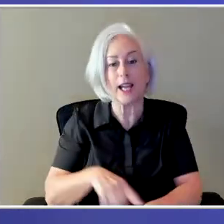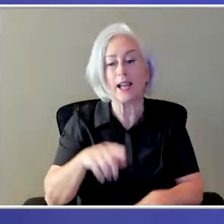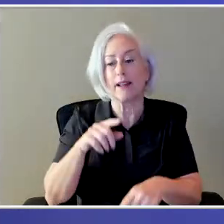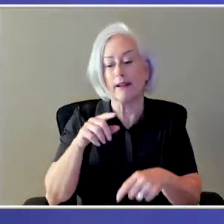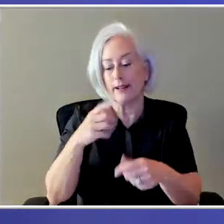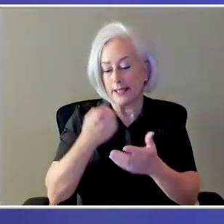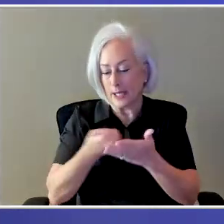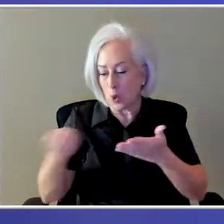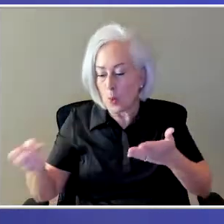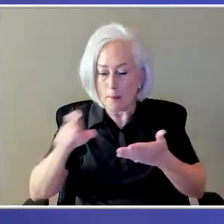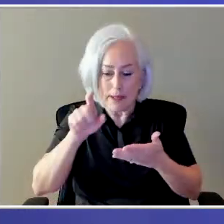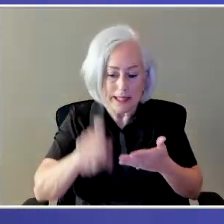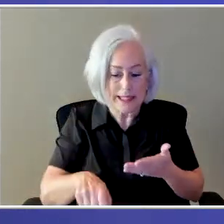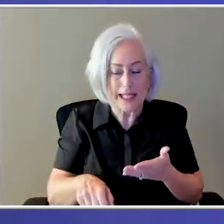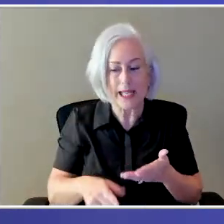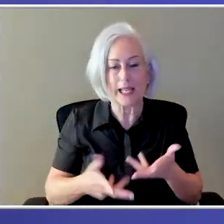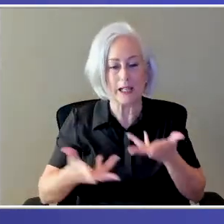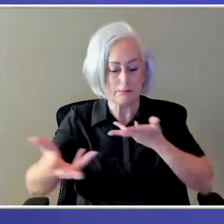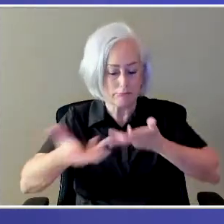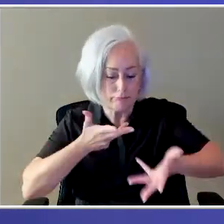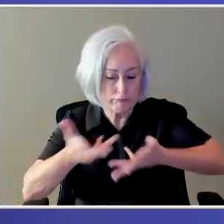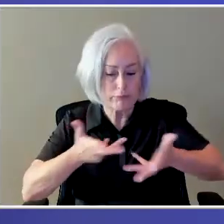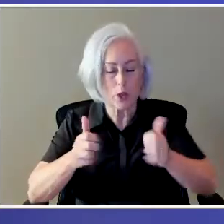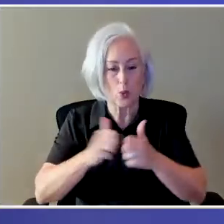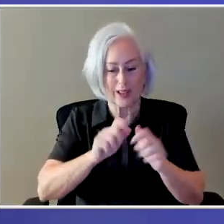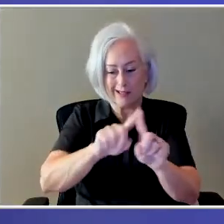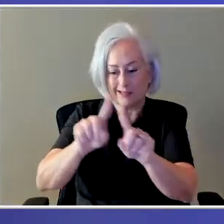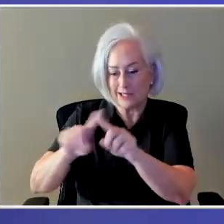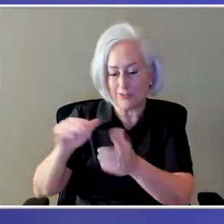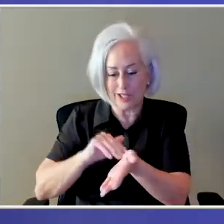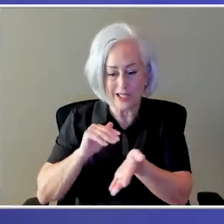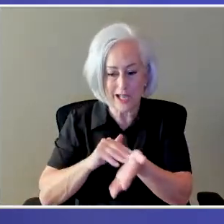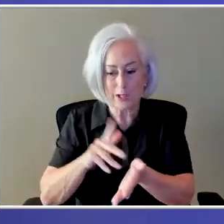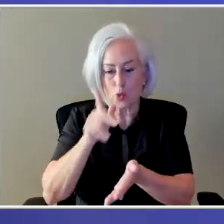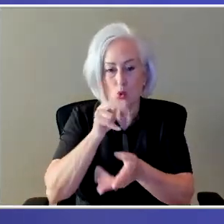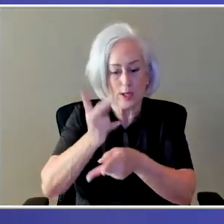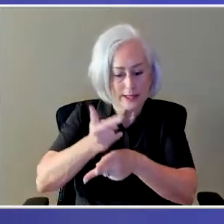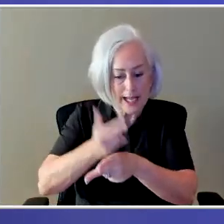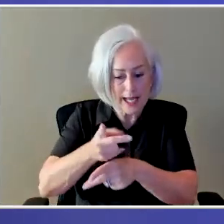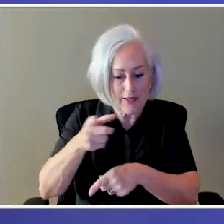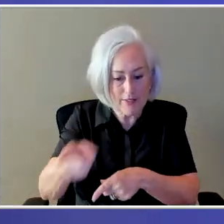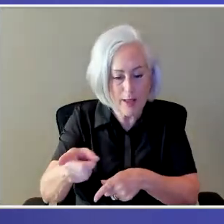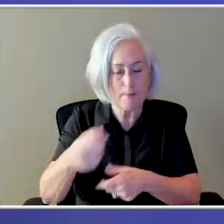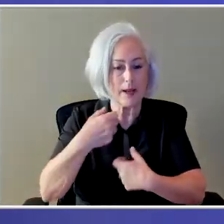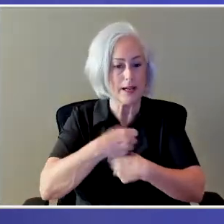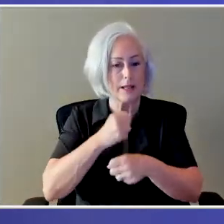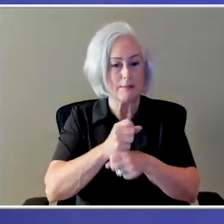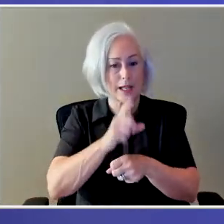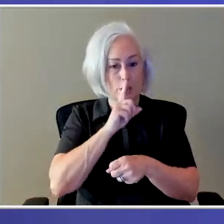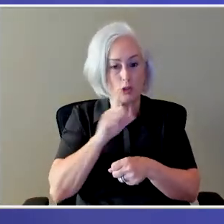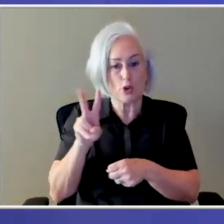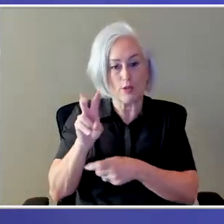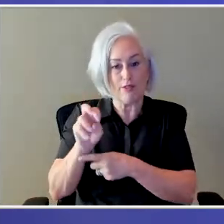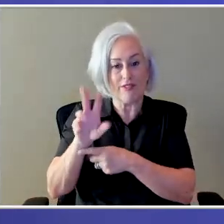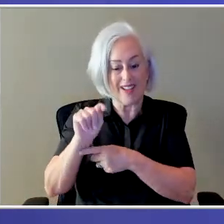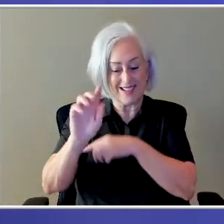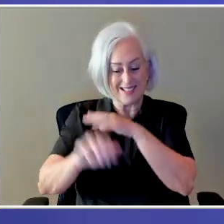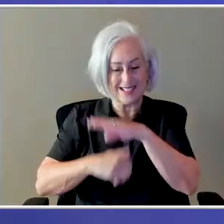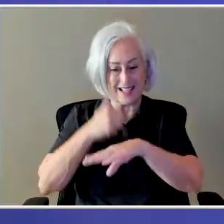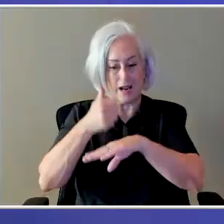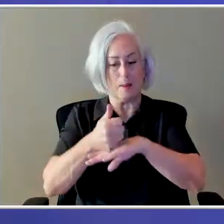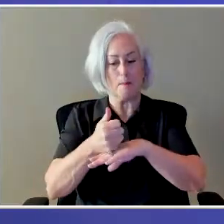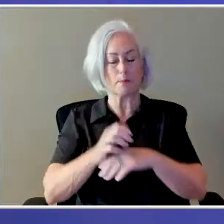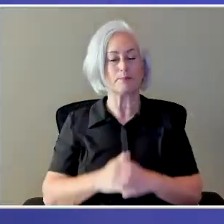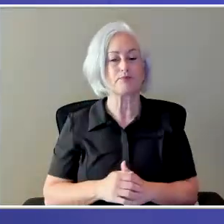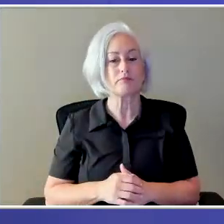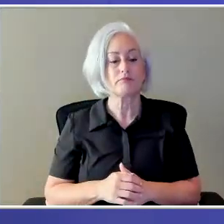their orders and respiratory, making sure the vent is set up. Just a lot of communication. And then once the patient